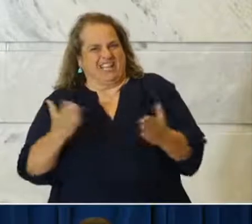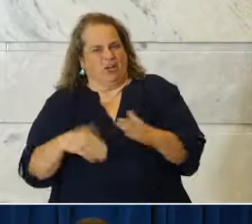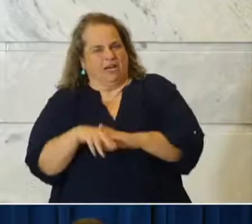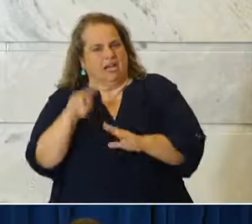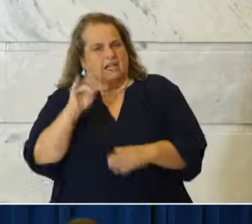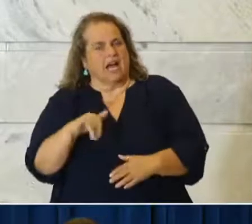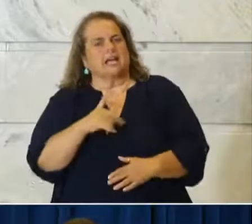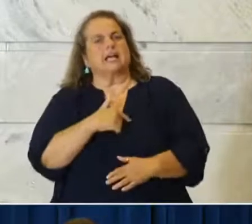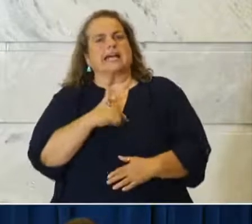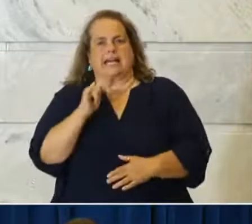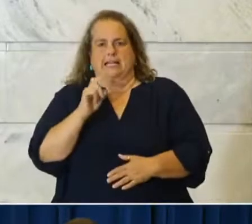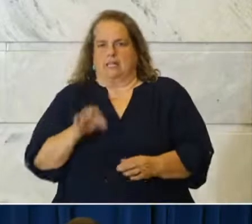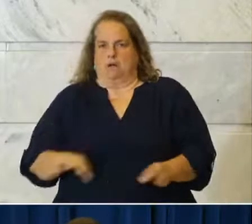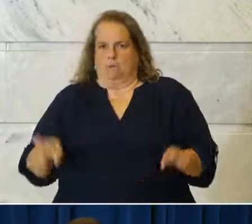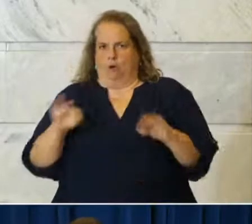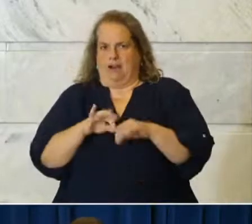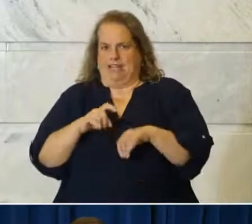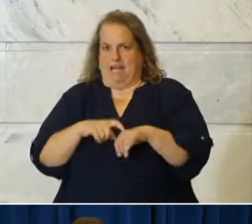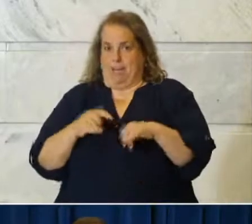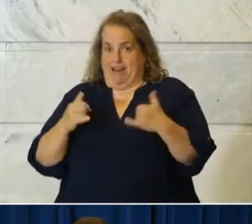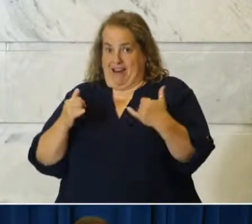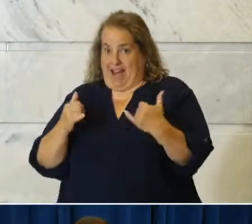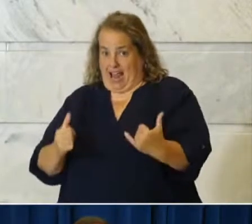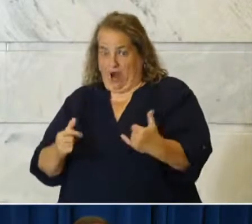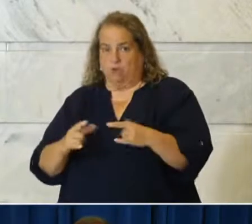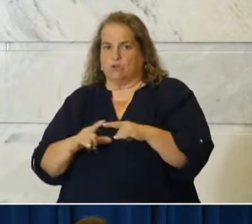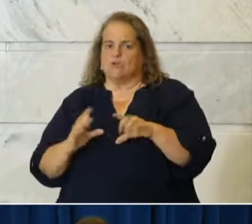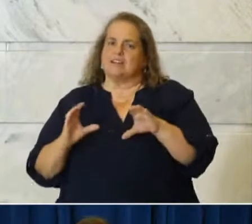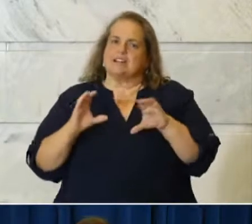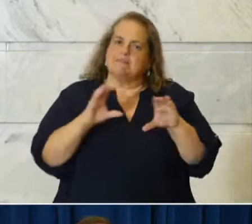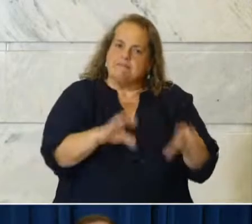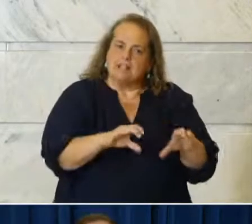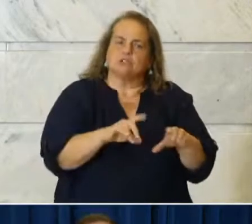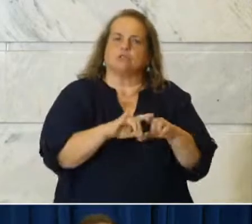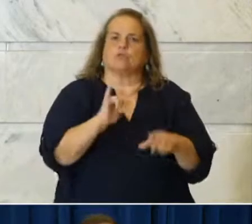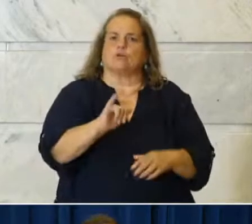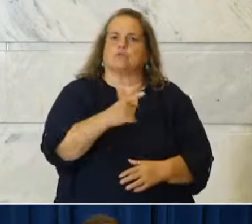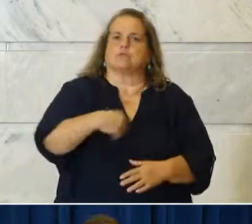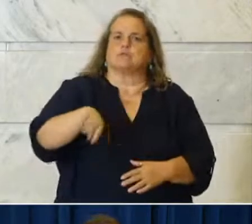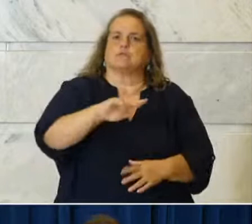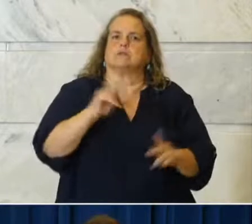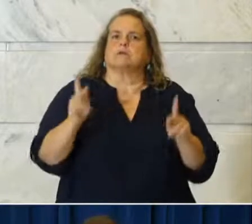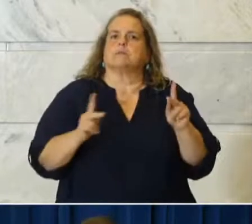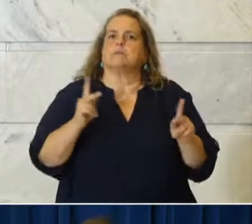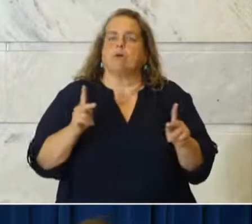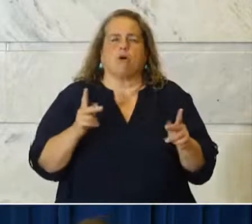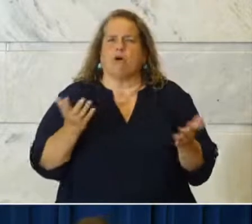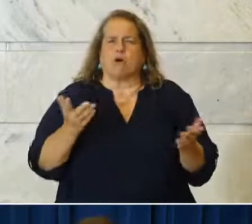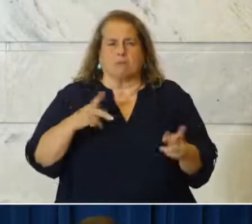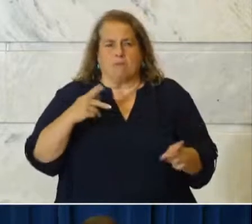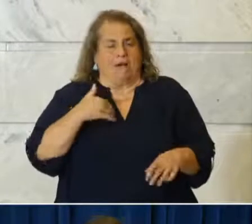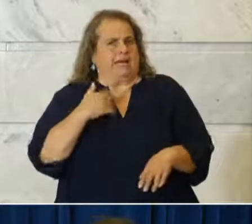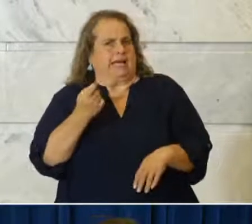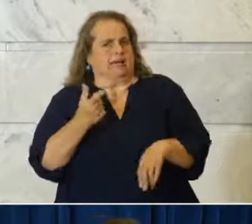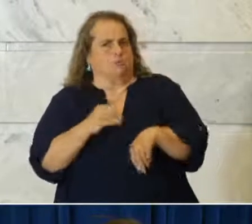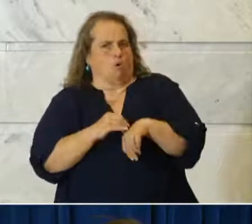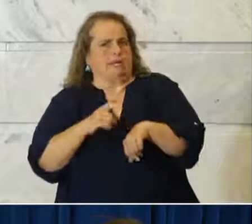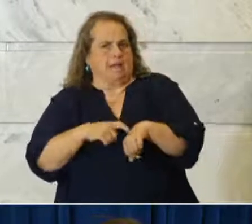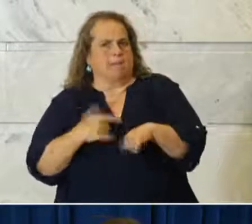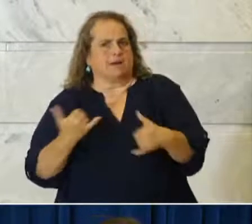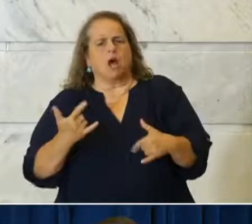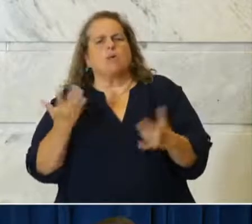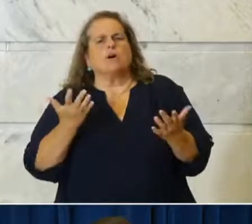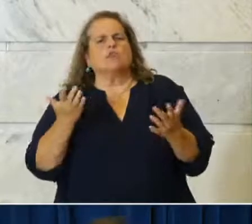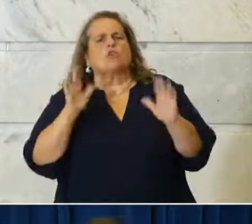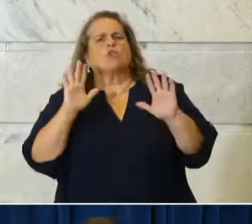investments, especially as people have a little extra time right now. What's that great idea? Maybe instead of going back to the job you're at, you're